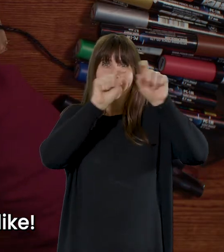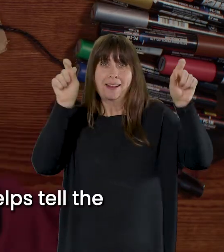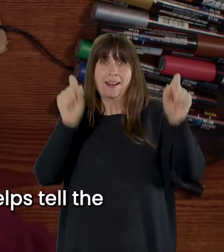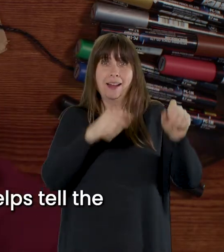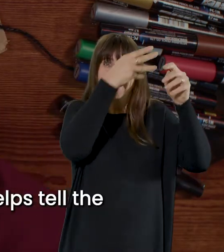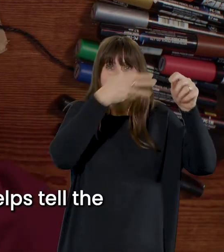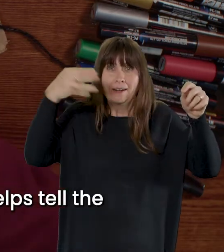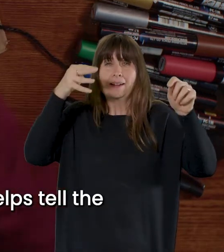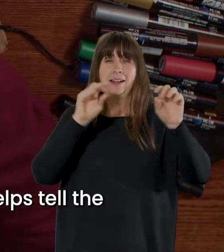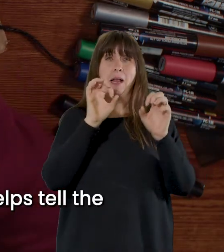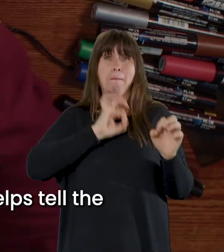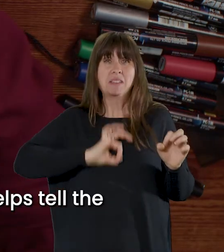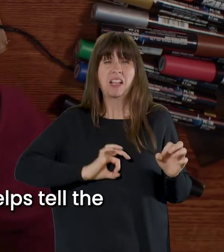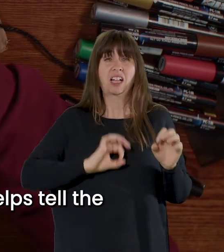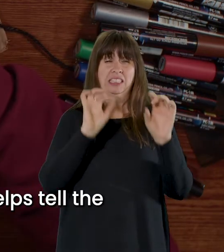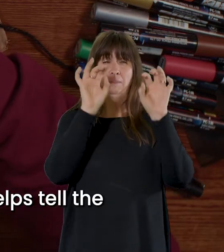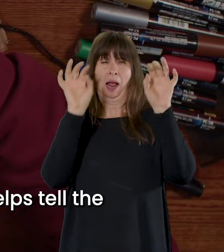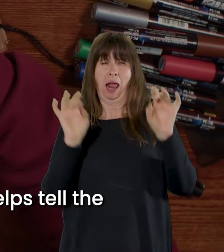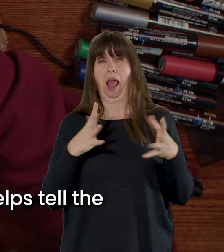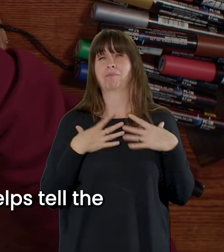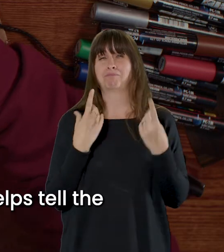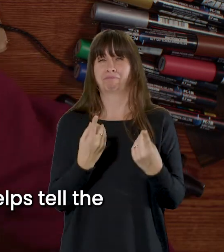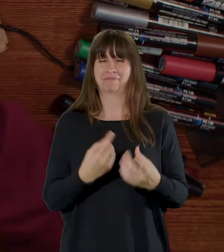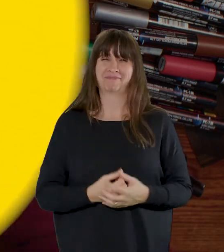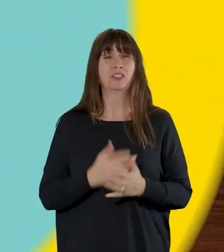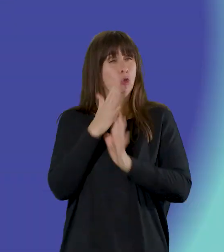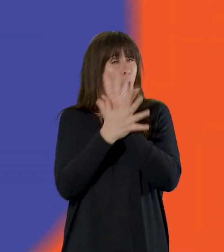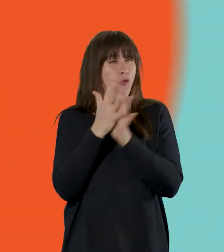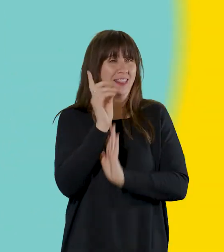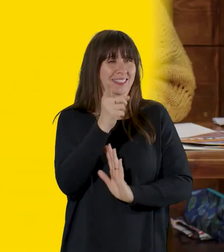like. Just make sure that whatever you choose helps tell the story.